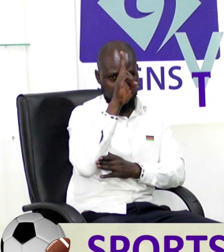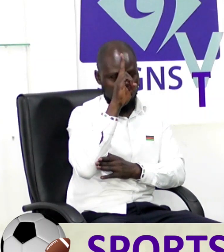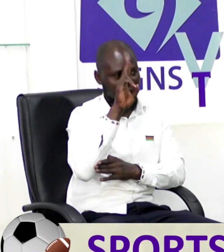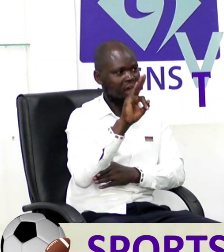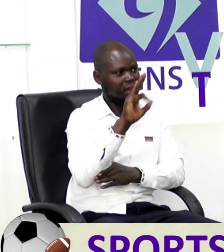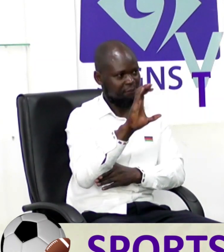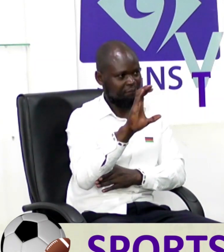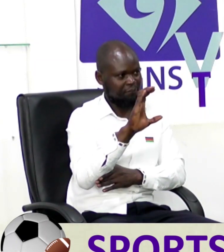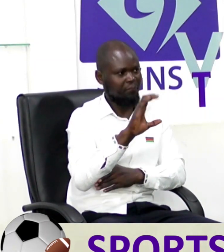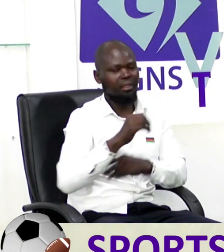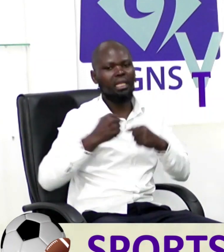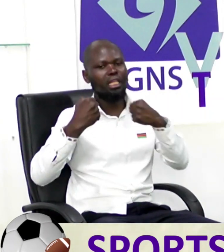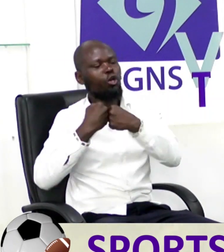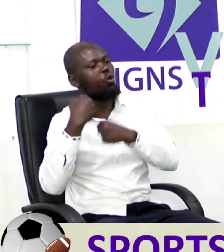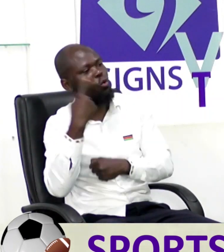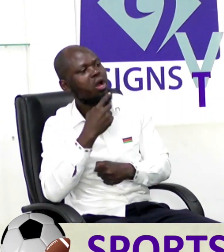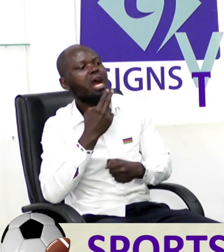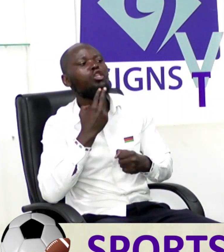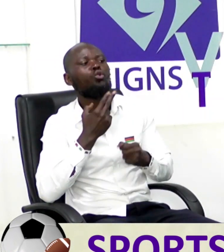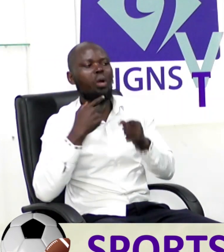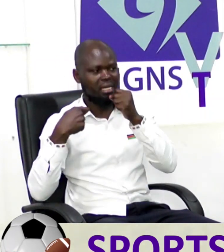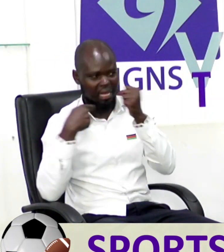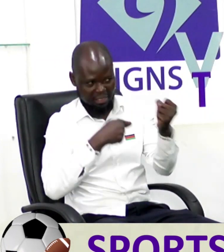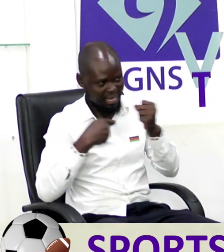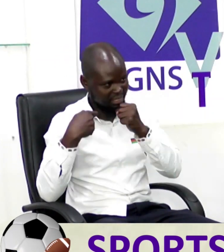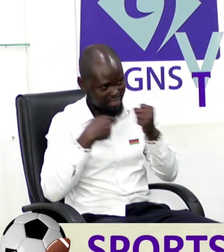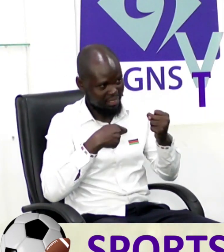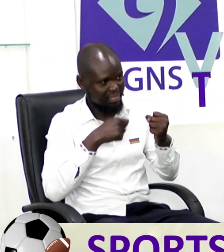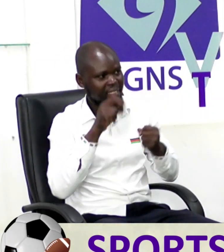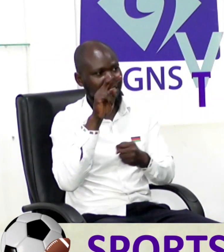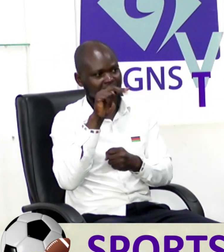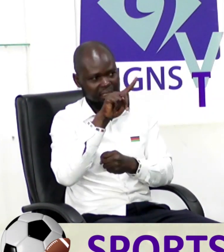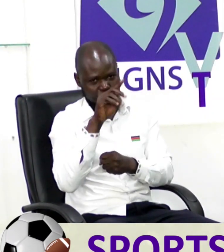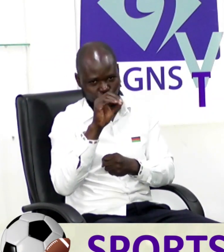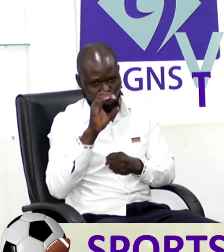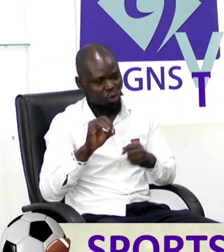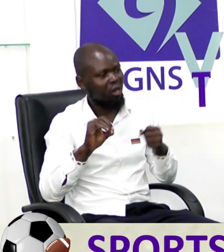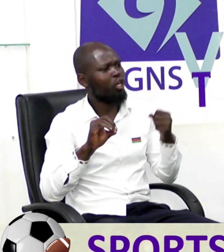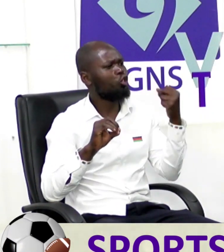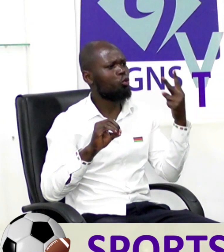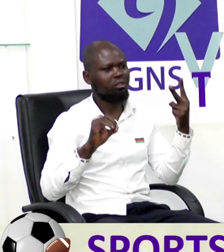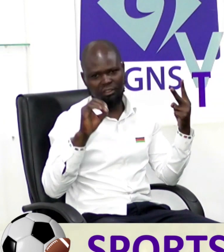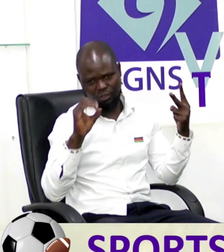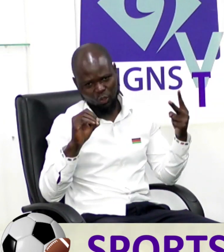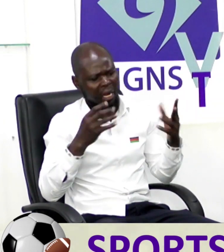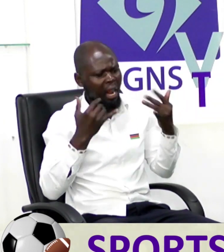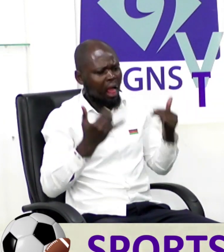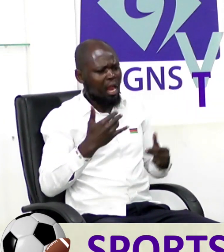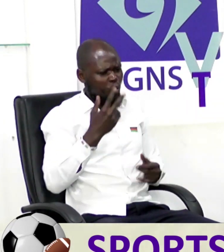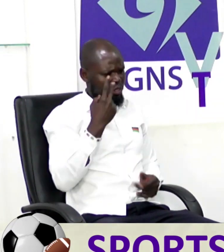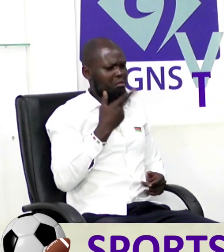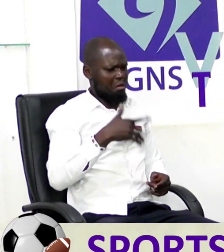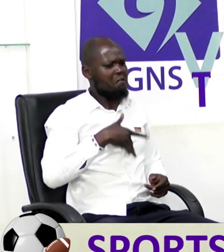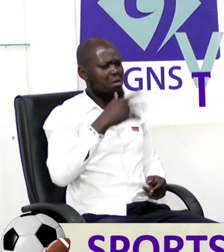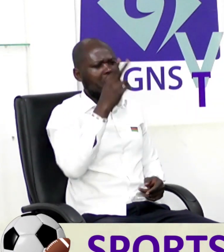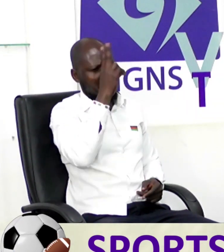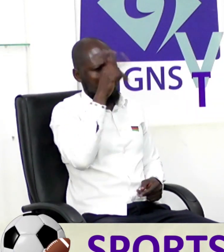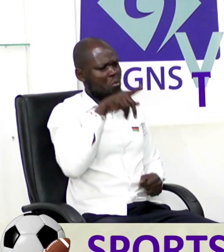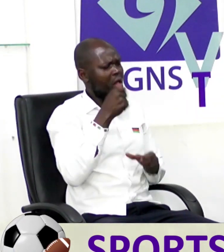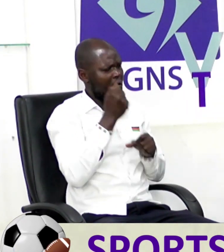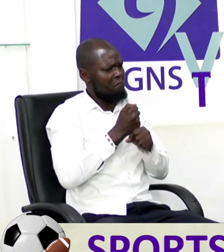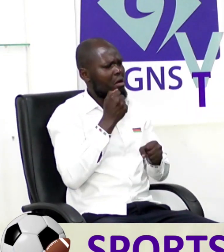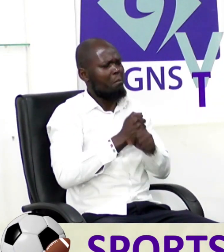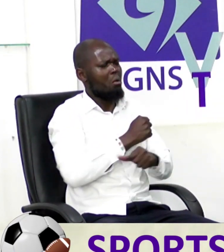and Tusker FC, Police and Nzoia Sugar, it led